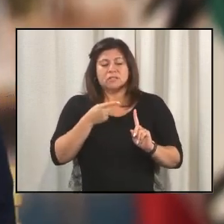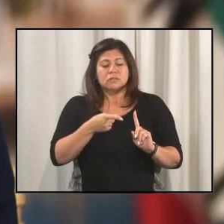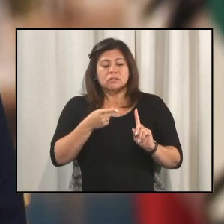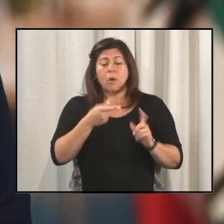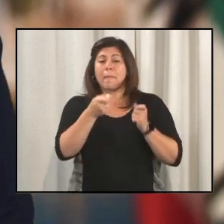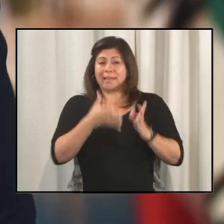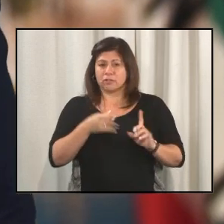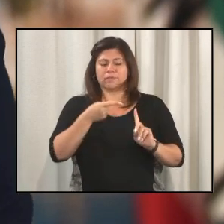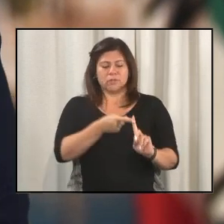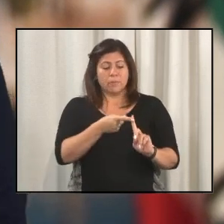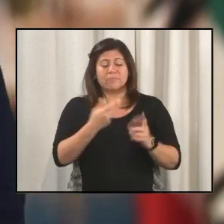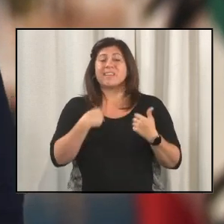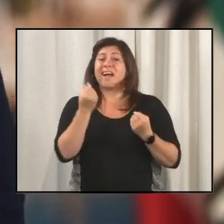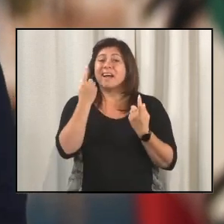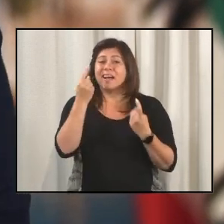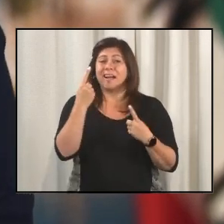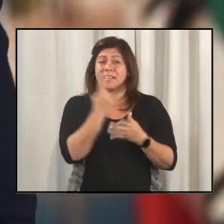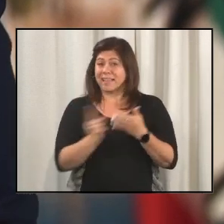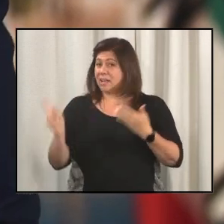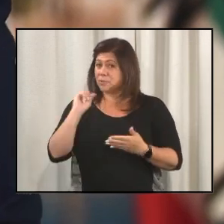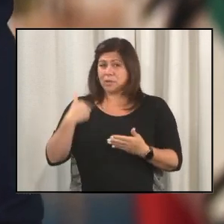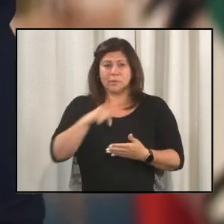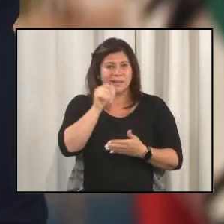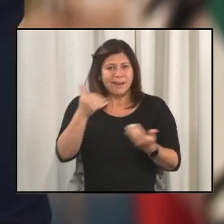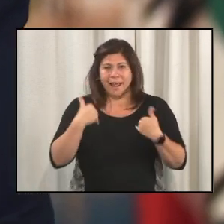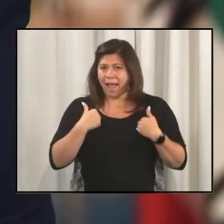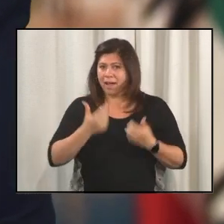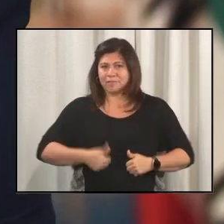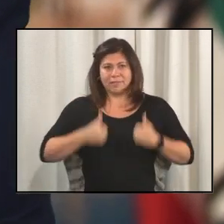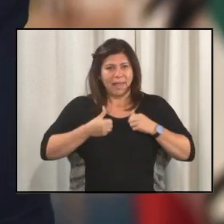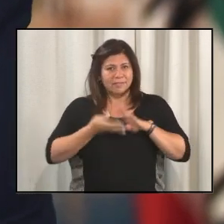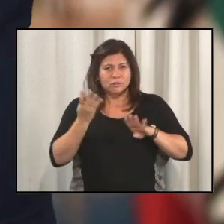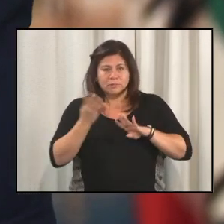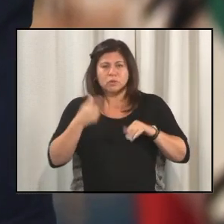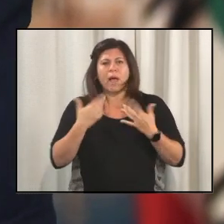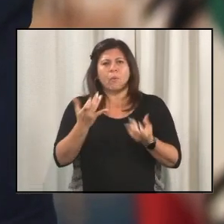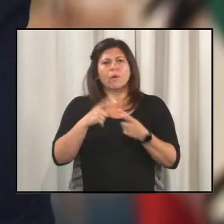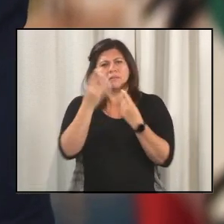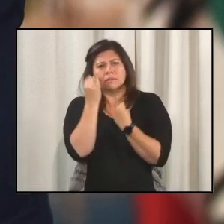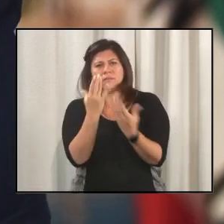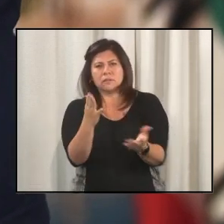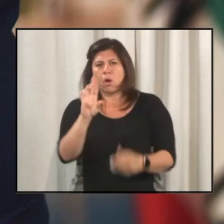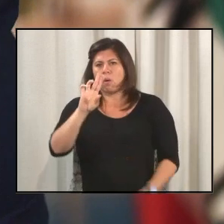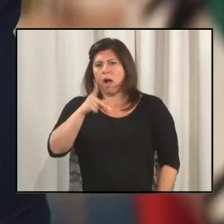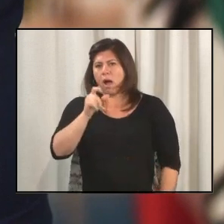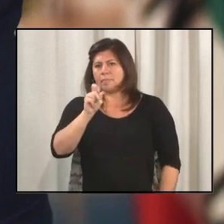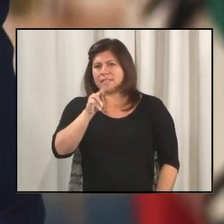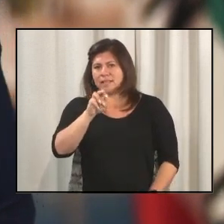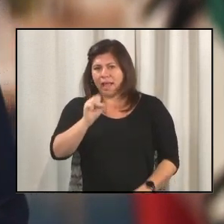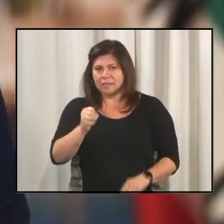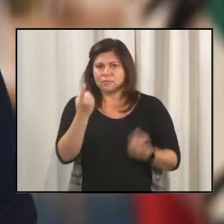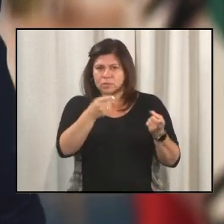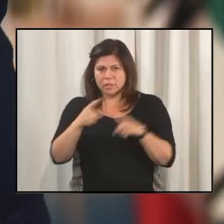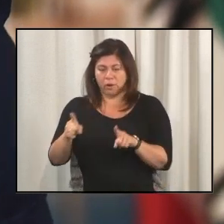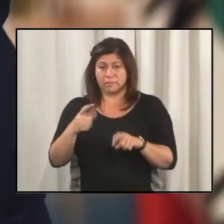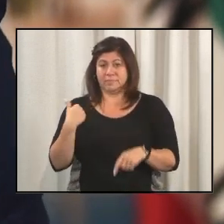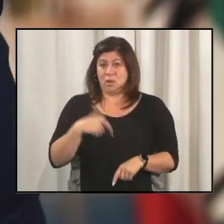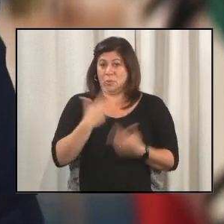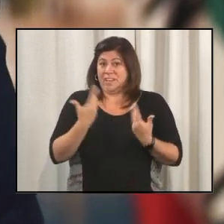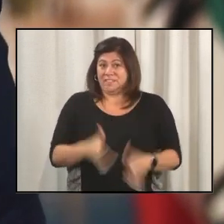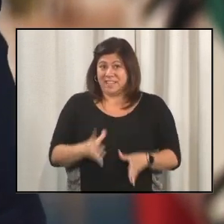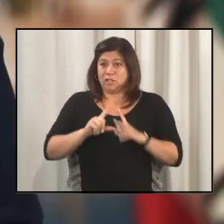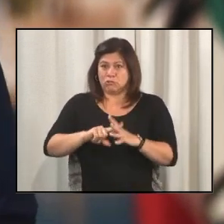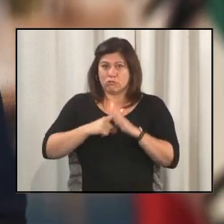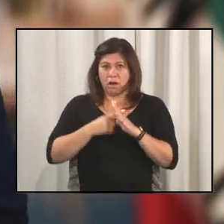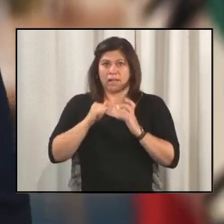live stream last week, and I want to provide some updates on our progress over the past few weeks. We've done a lot of work since adopting the